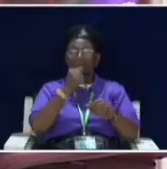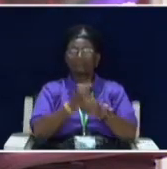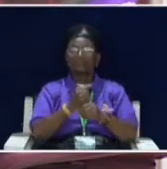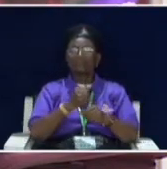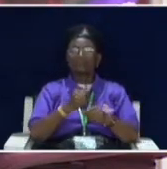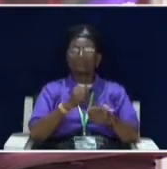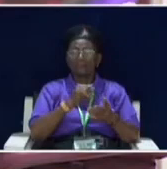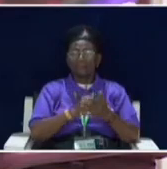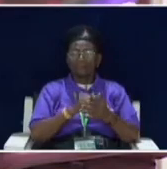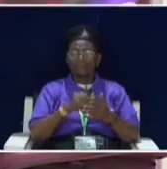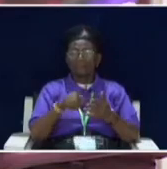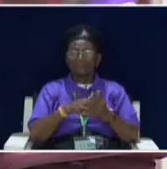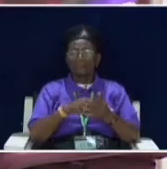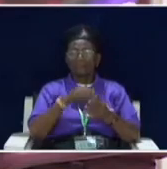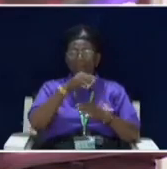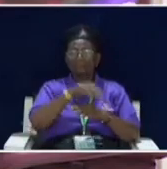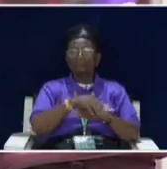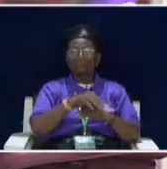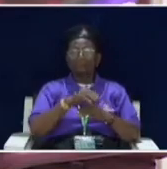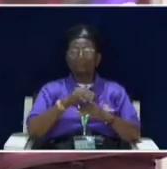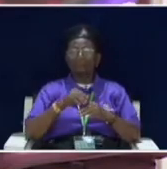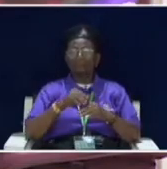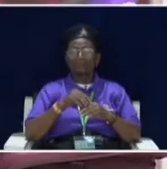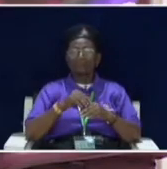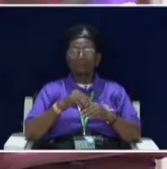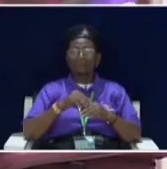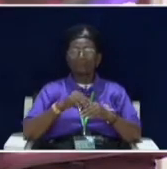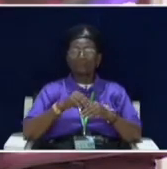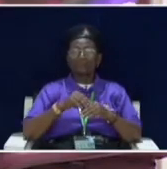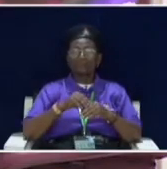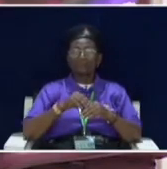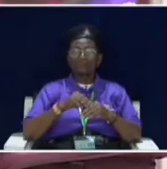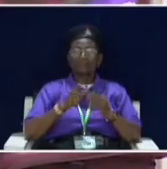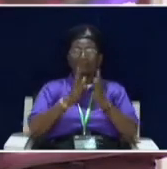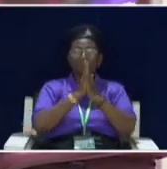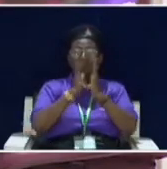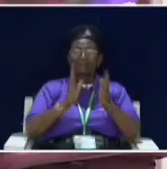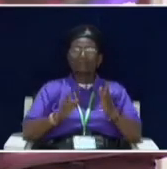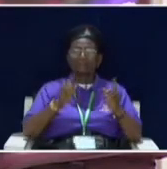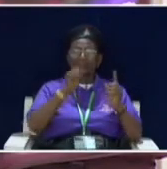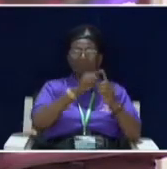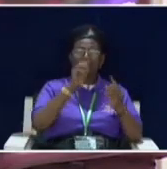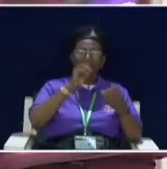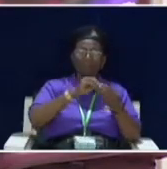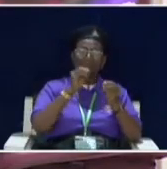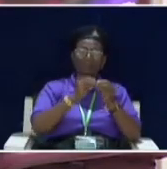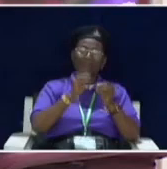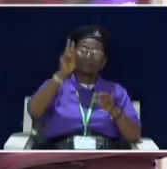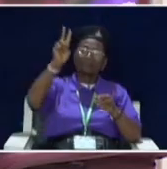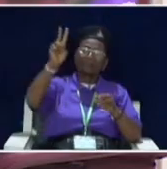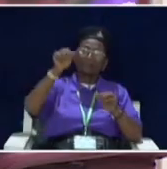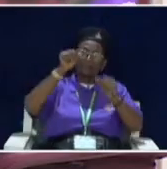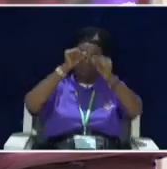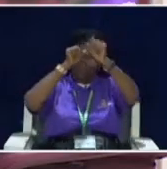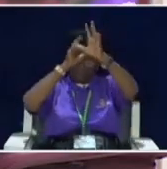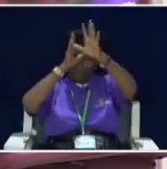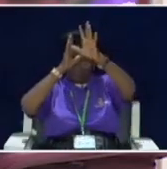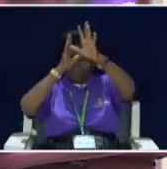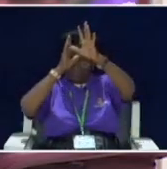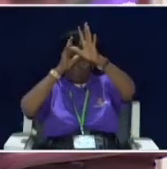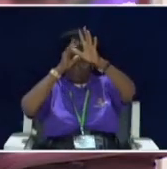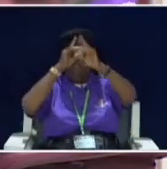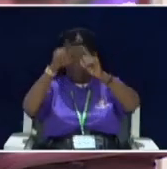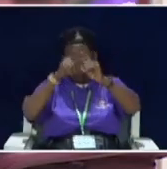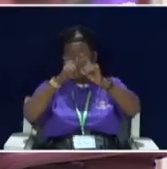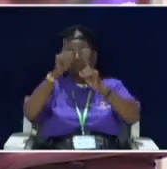And then your prayer point number two. Ti kókó ẹ̀bẹ̀ ẹlẹ́ẹ̀kejì. Father. Baba. When you are